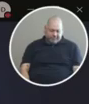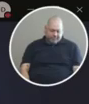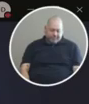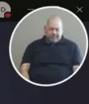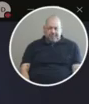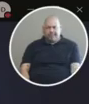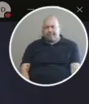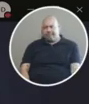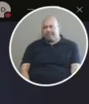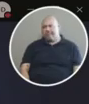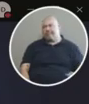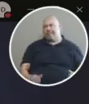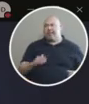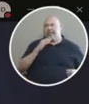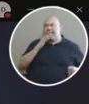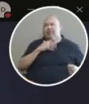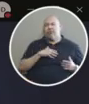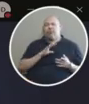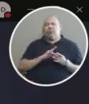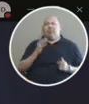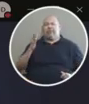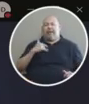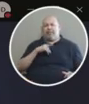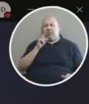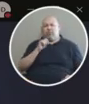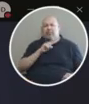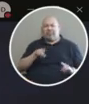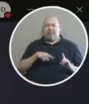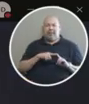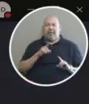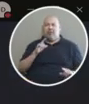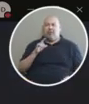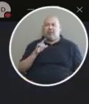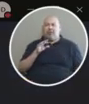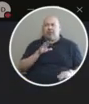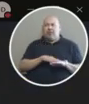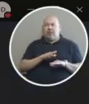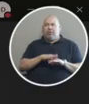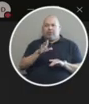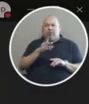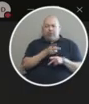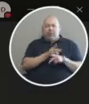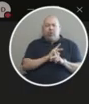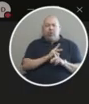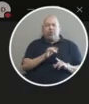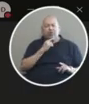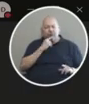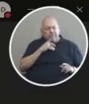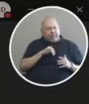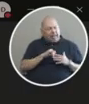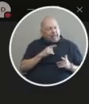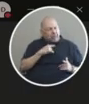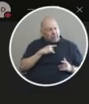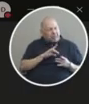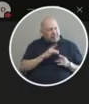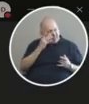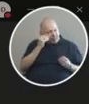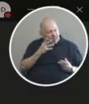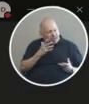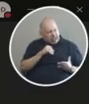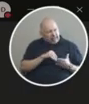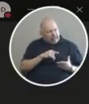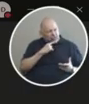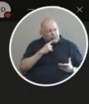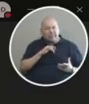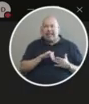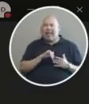Yeah, Jessica, thank you for your presentation. I had a question about on your loan terms. Could you give me that information again?